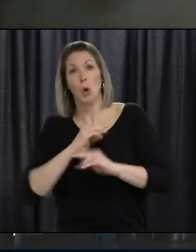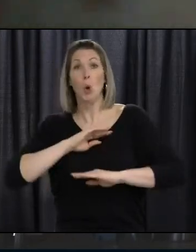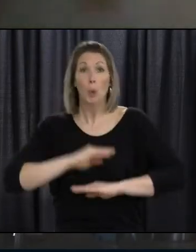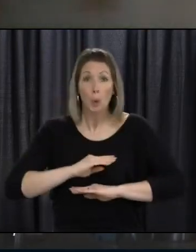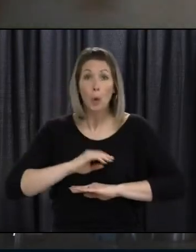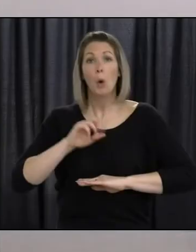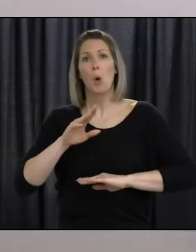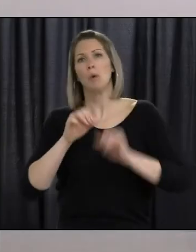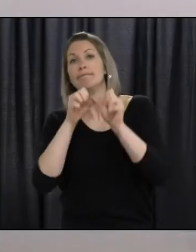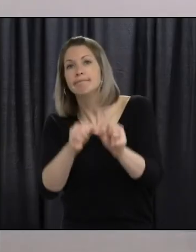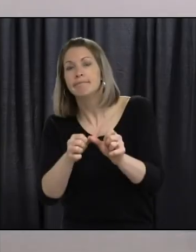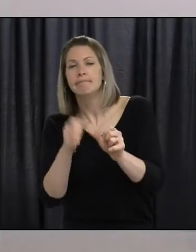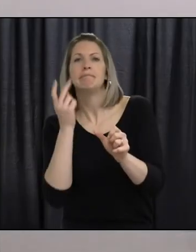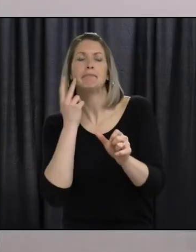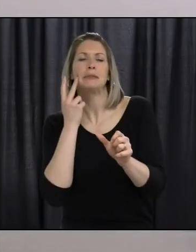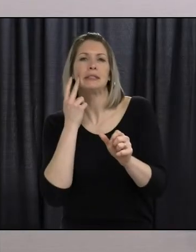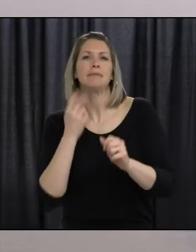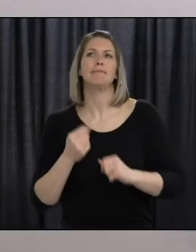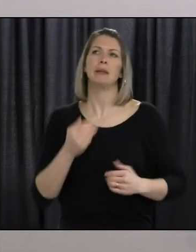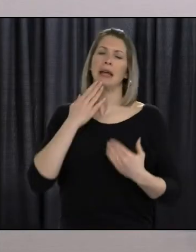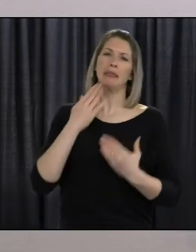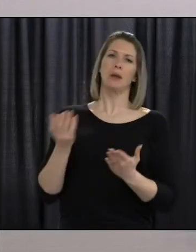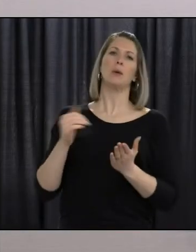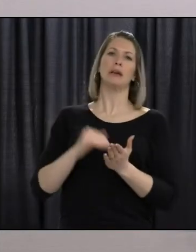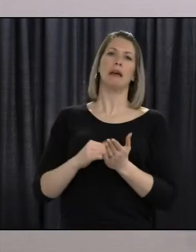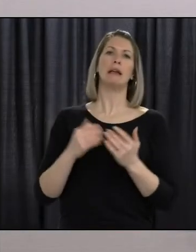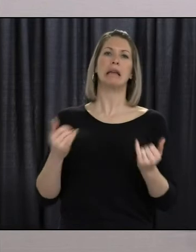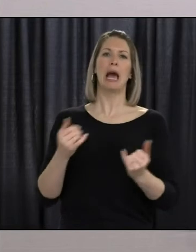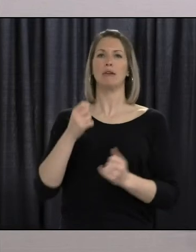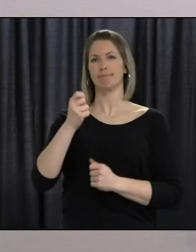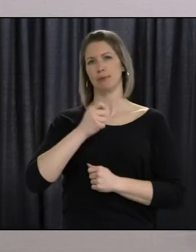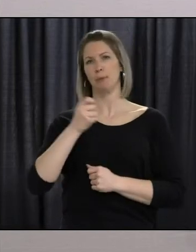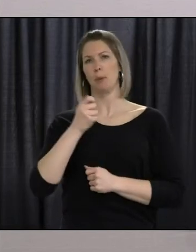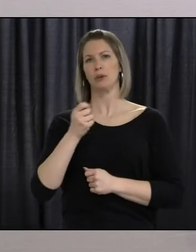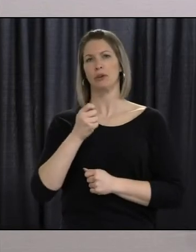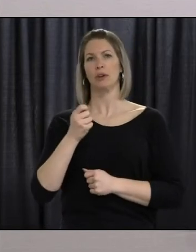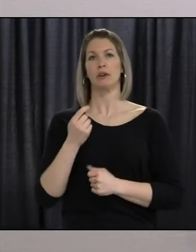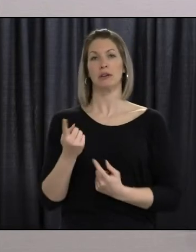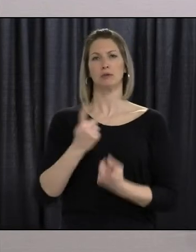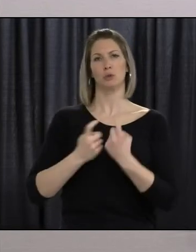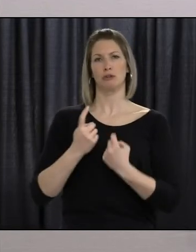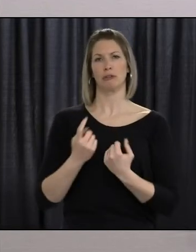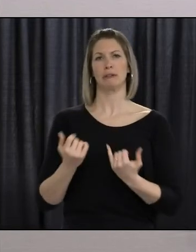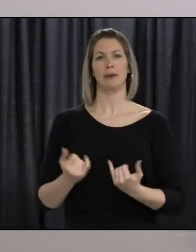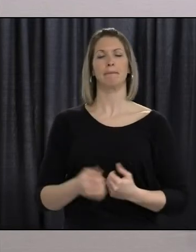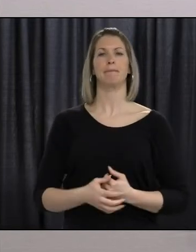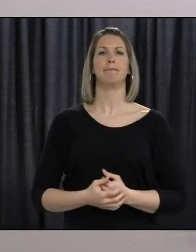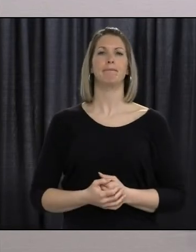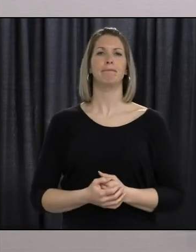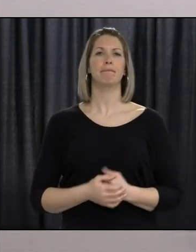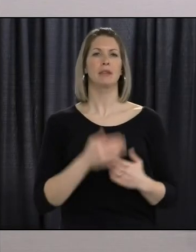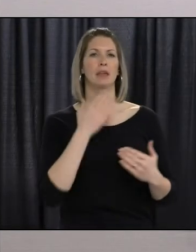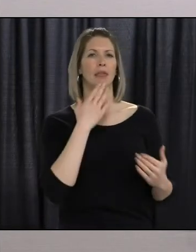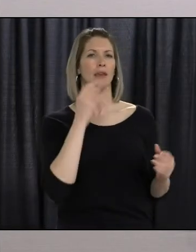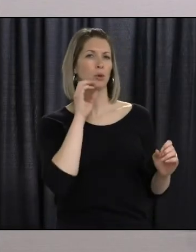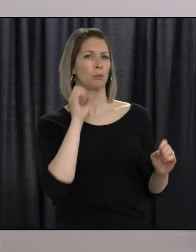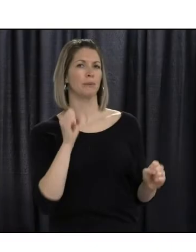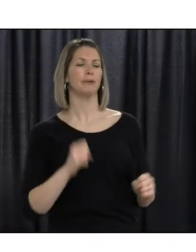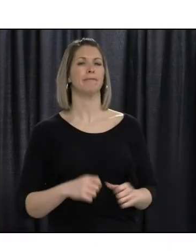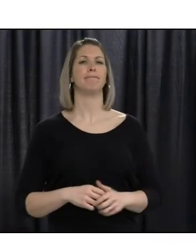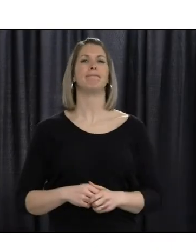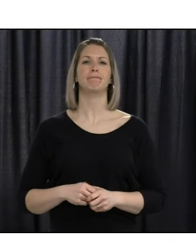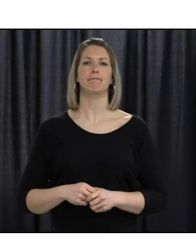back to you. Thank you. Thank you, Minister Heggie, and we now open it up to the media for questions. Thank you, Premier. For the benefit